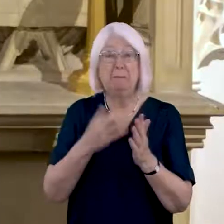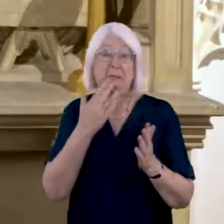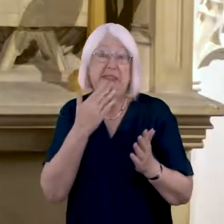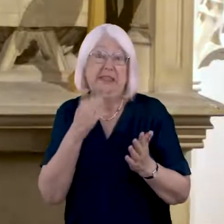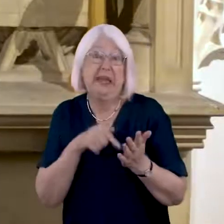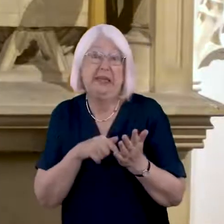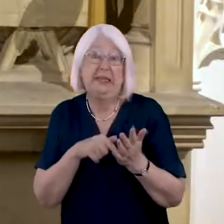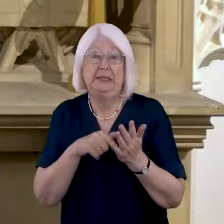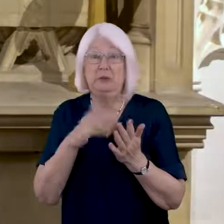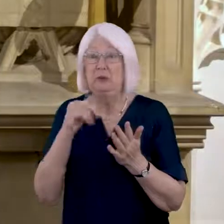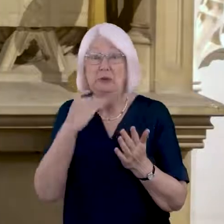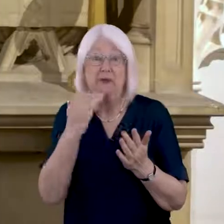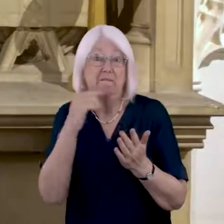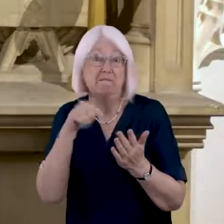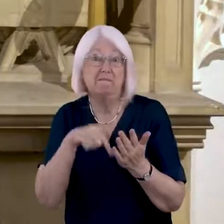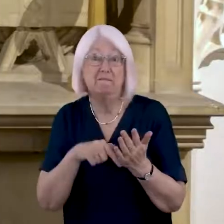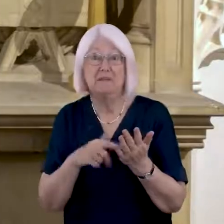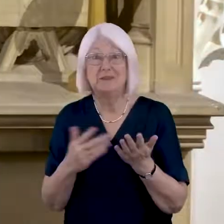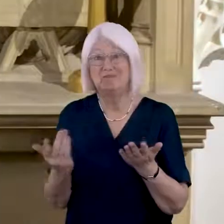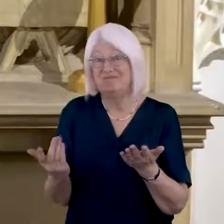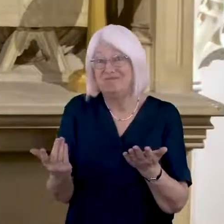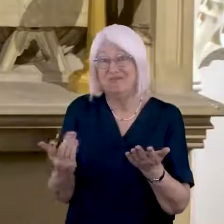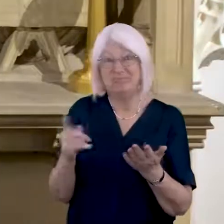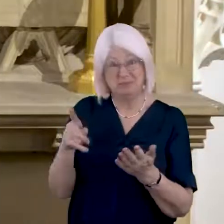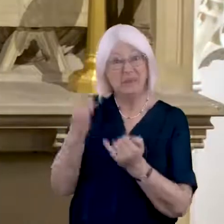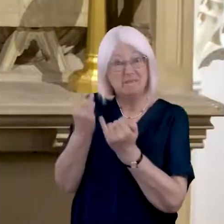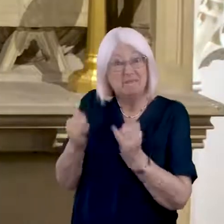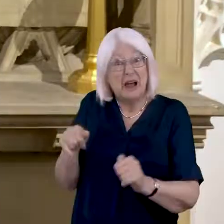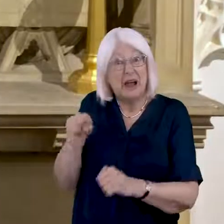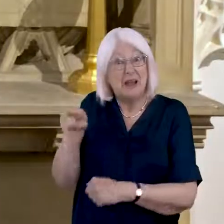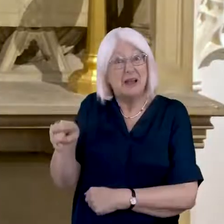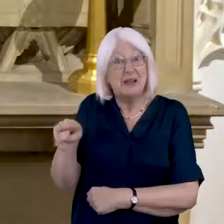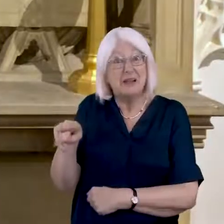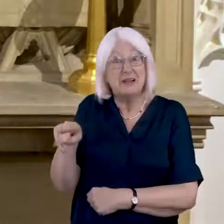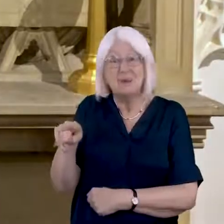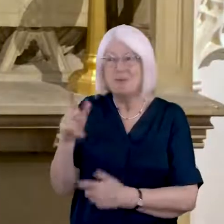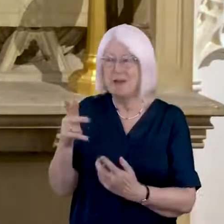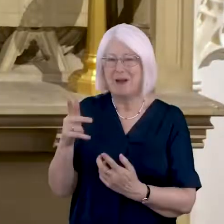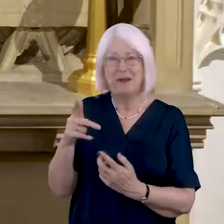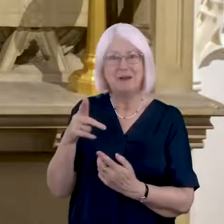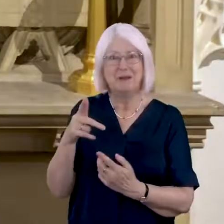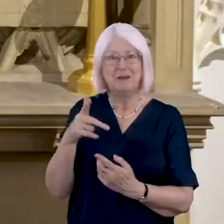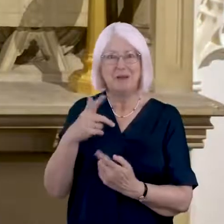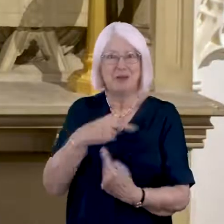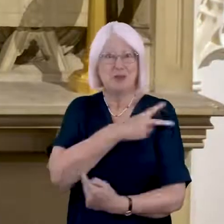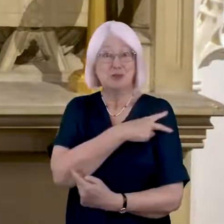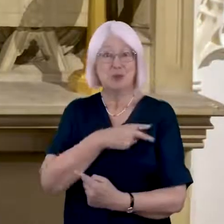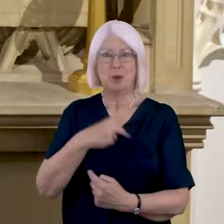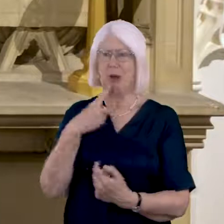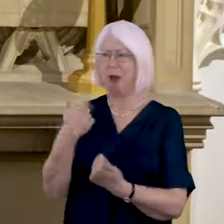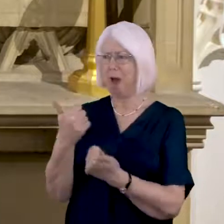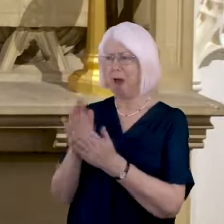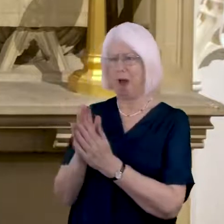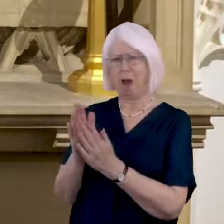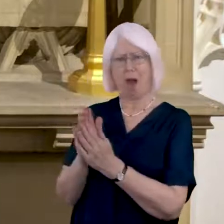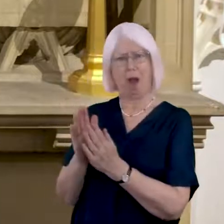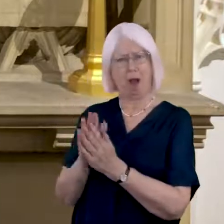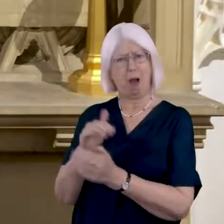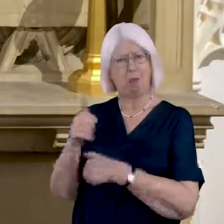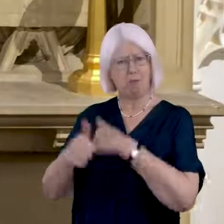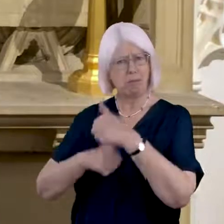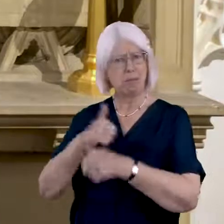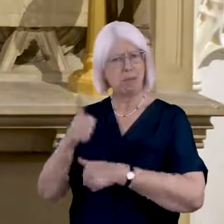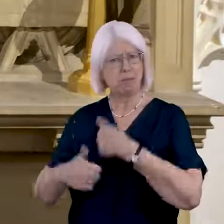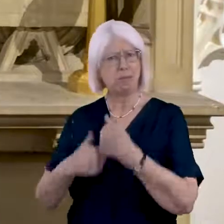who knows. But he had failed. And yet here he receives the highest honour for his supposed ability